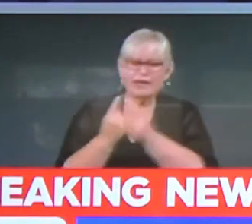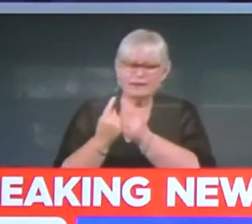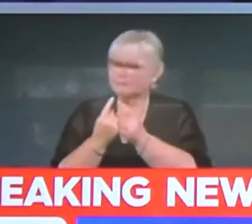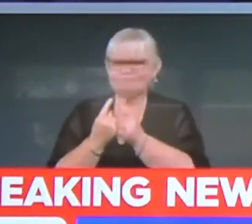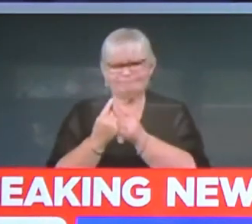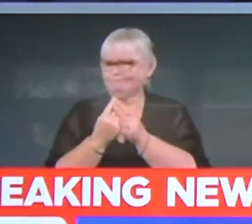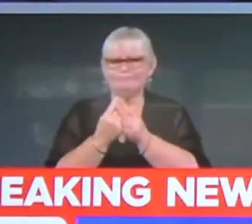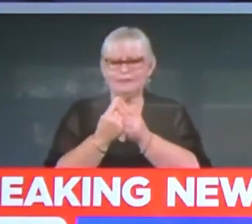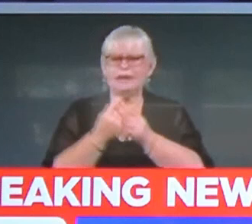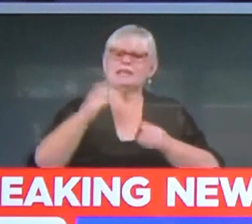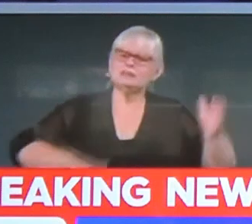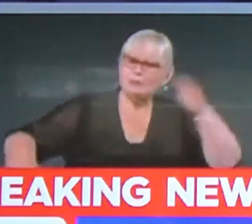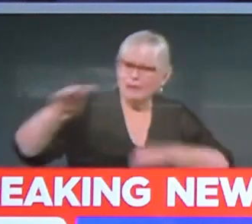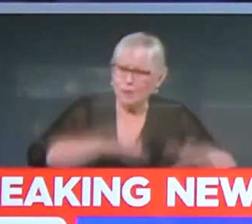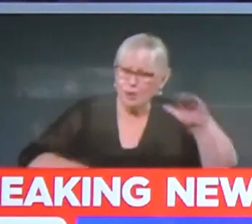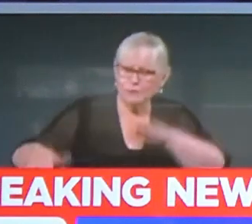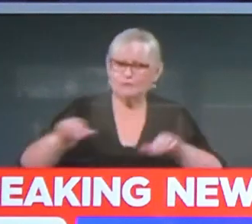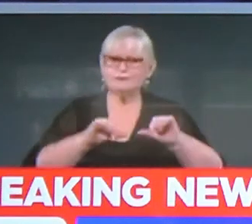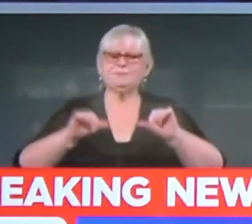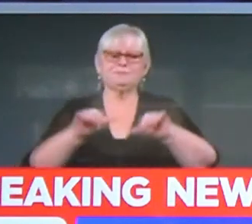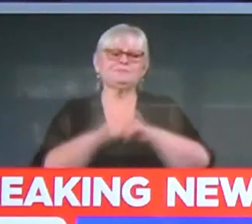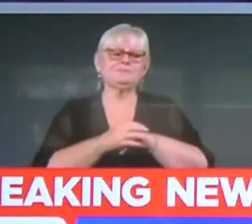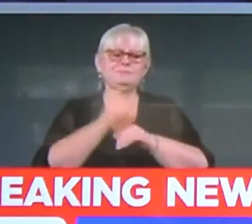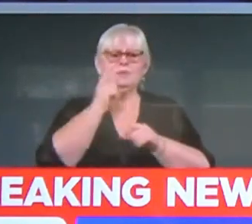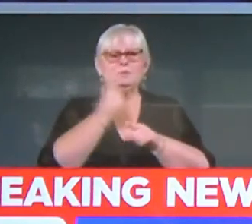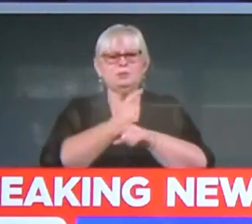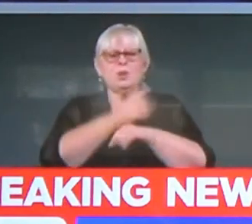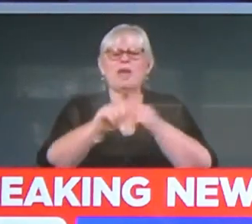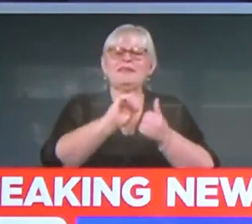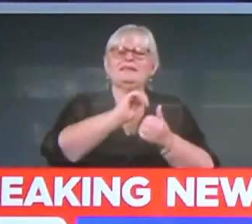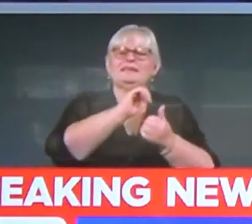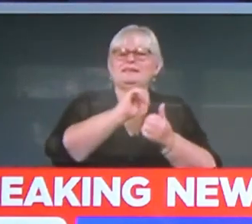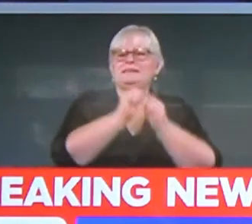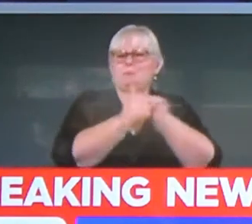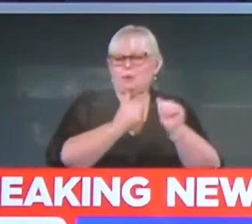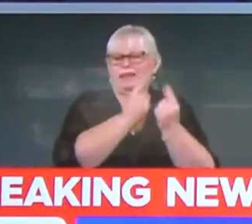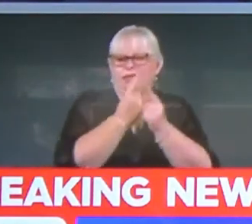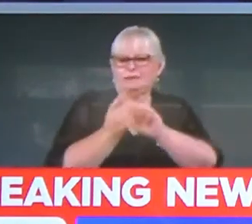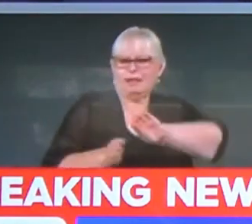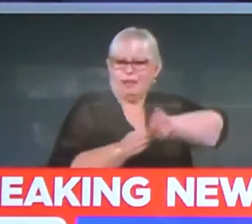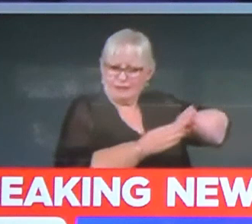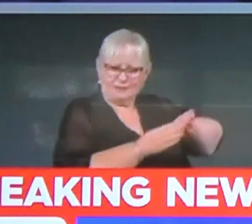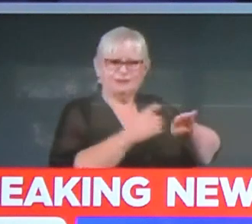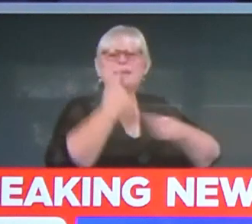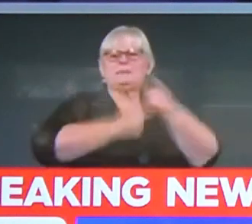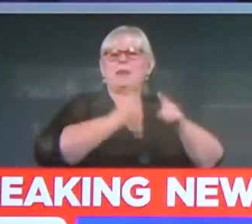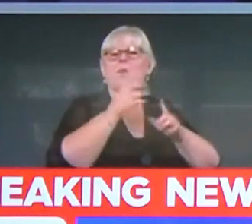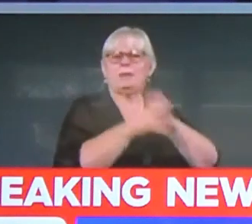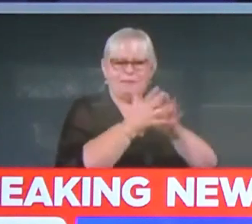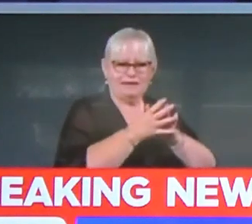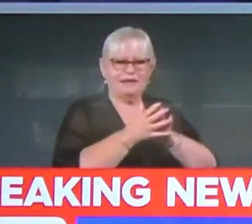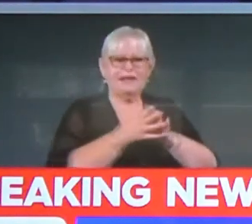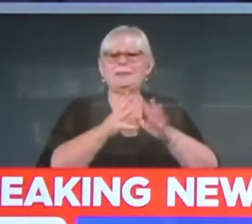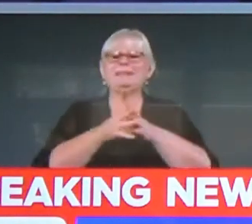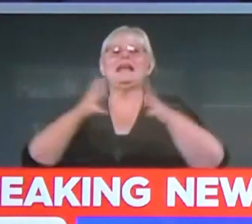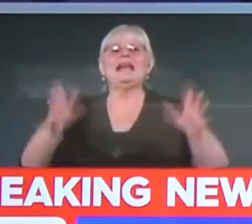activities, swimming pools. Now, I'll come back to the social and sporting-based activities in a second to explain what we mean by that. That's large